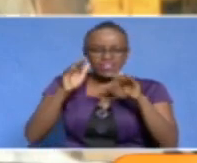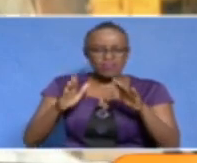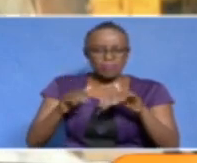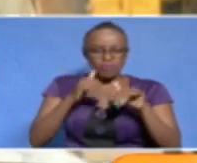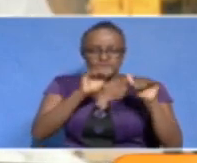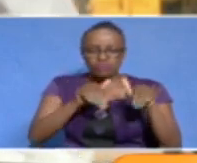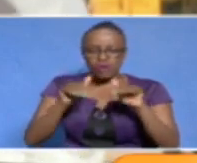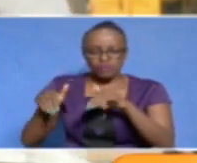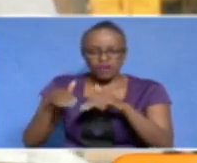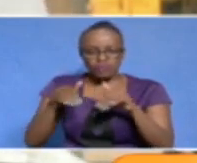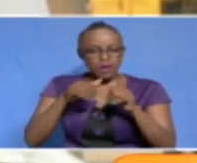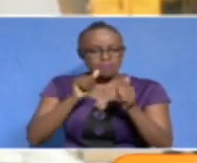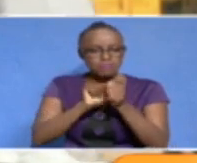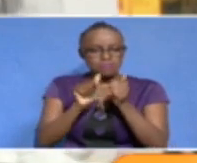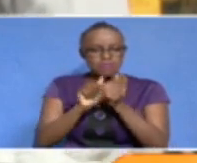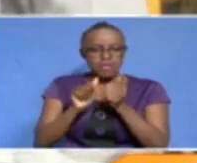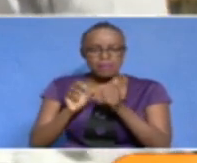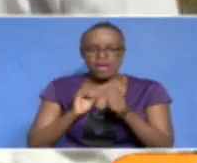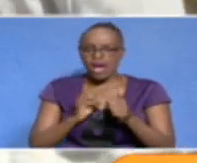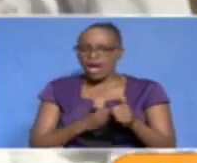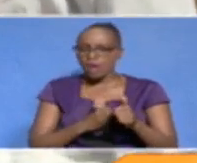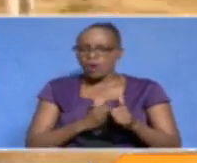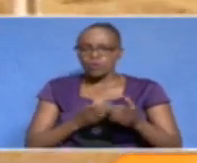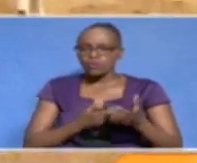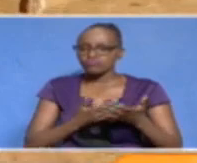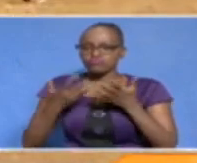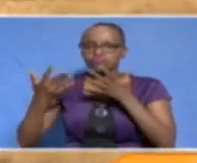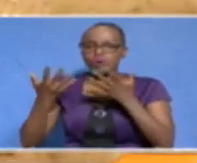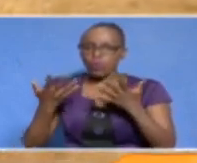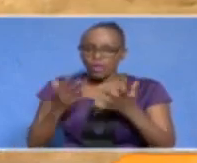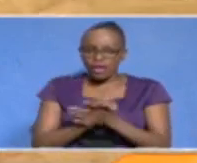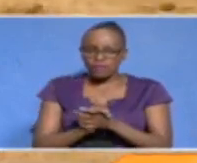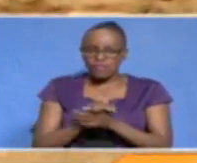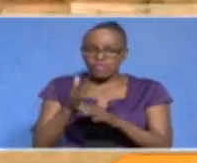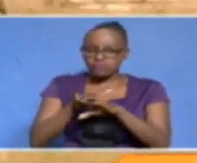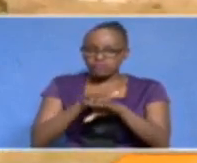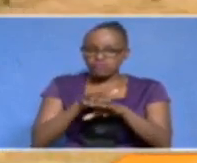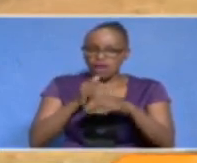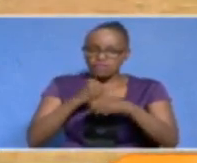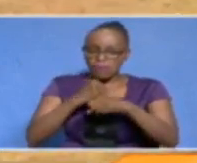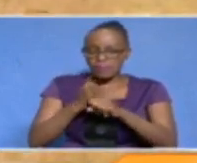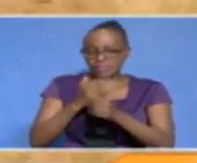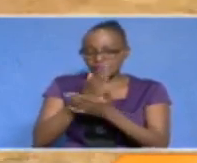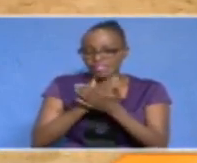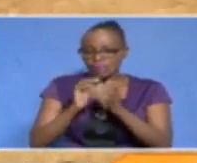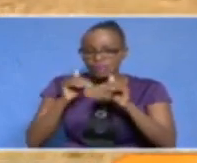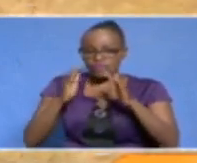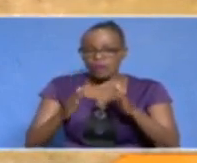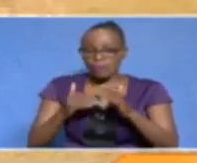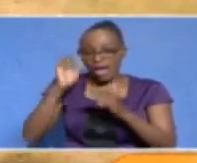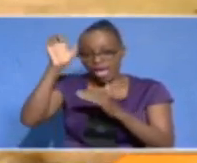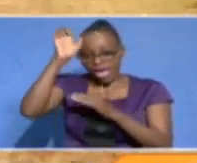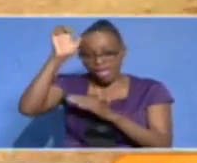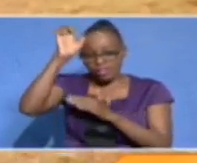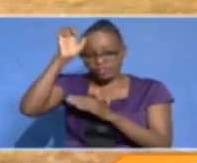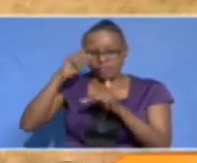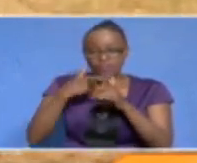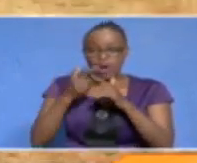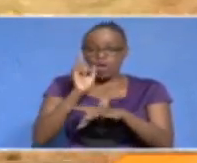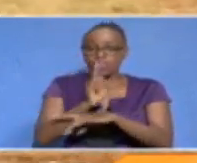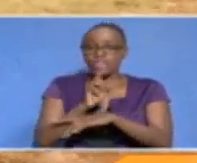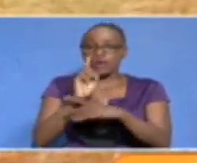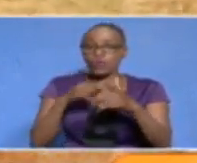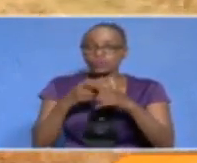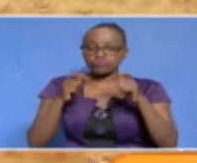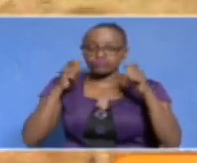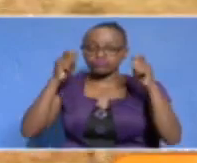tulilima mahindi yetu. Mahindi yetu tutapeleka wapi? The delay has pushed some maize farmers in Eldoret to the edge, and they are now threatening to